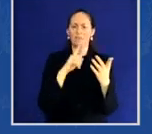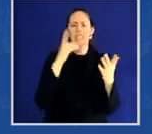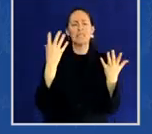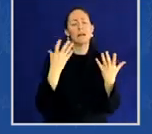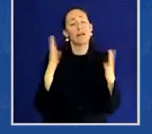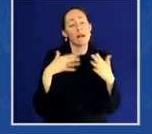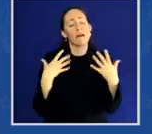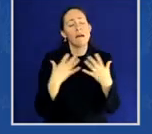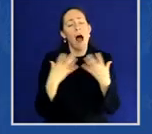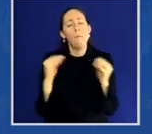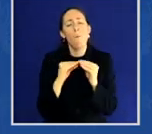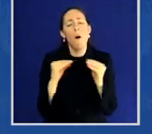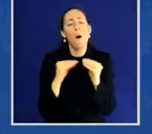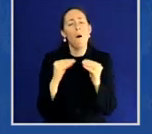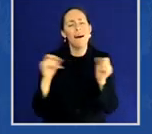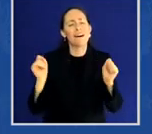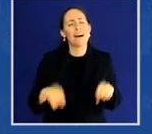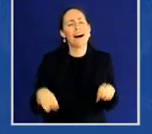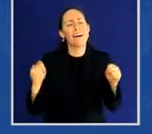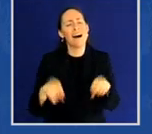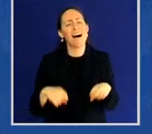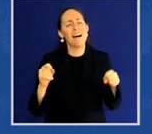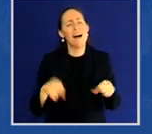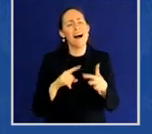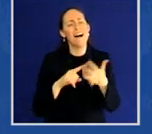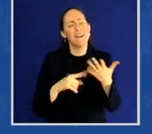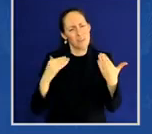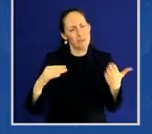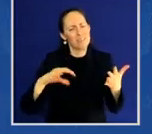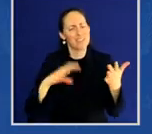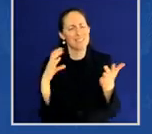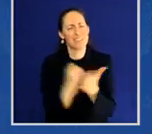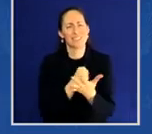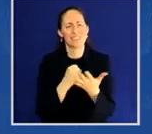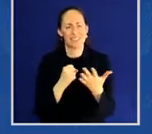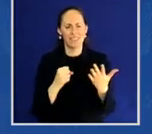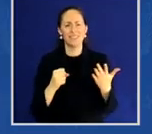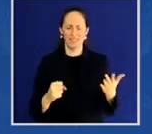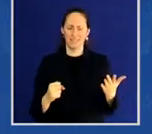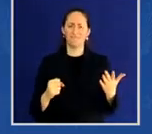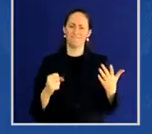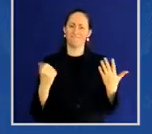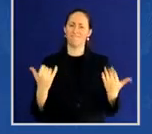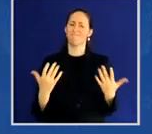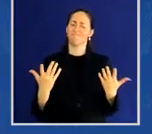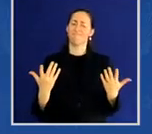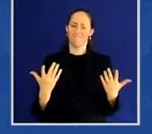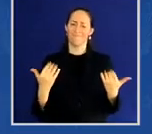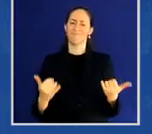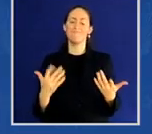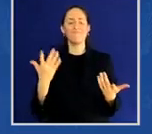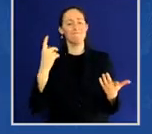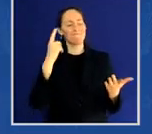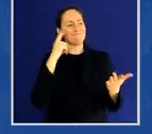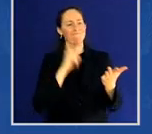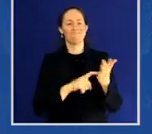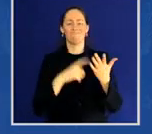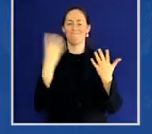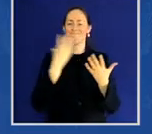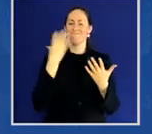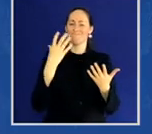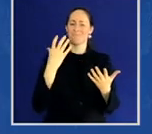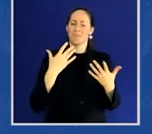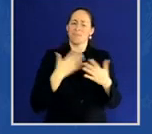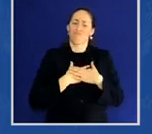the buck we can expend. So on this momentous birthday of Amtrak, I want to thank you for making so many